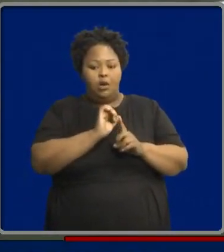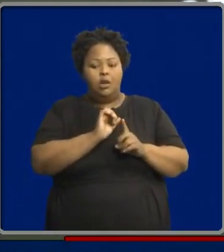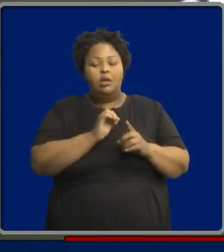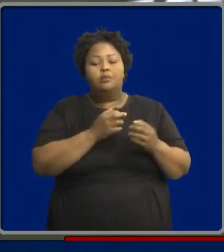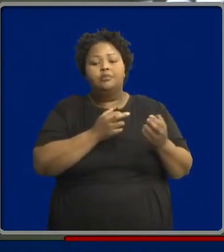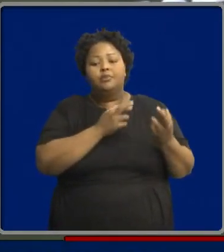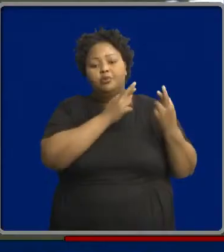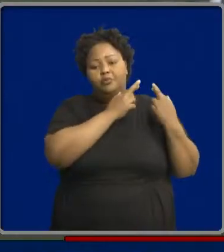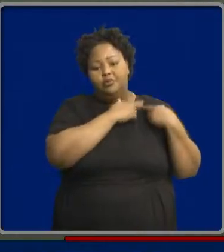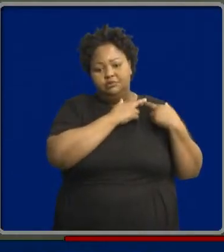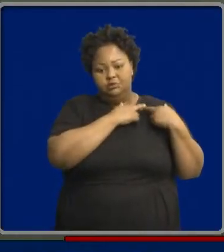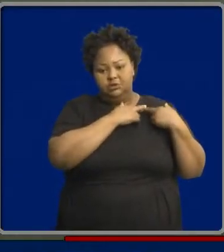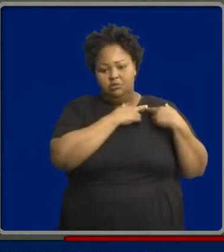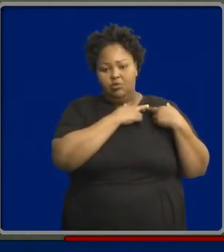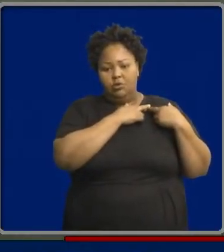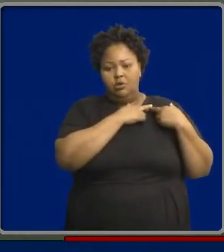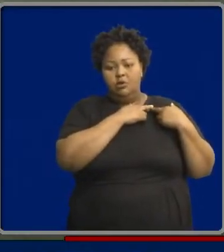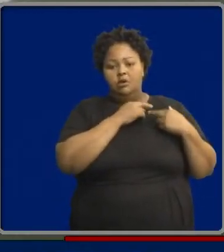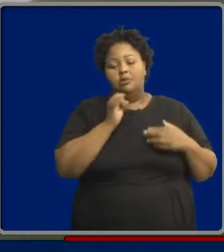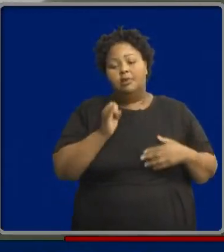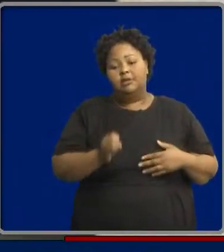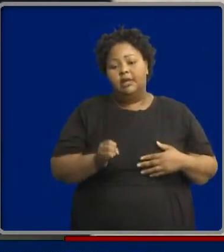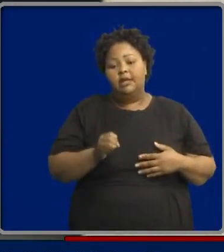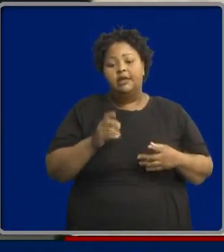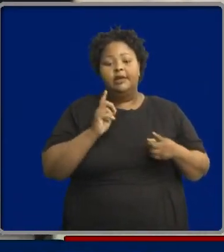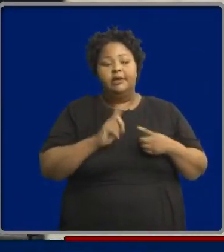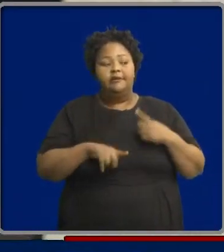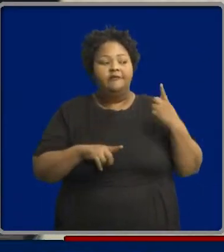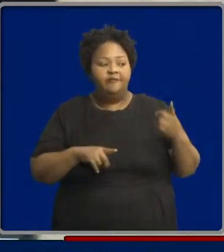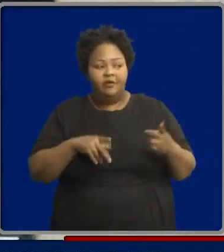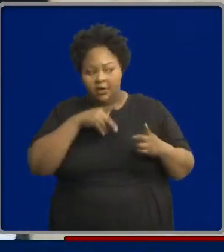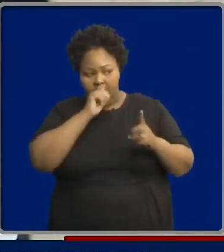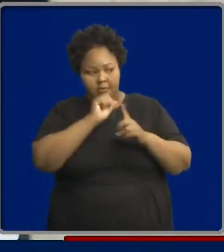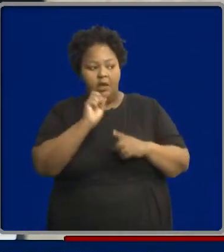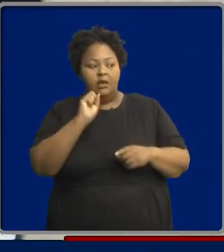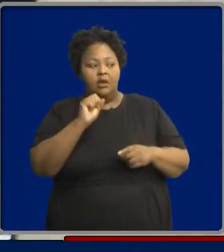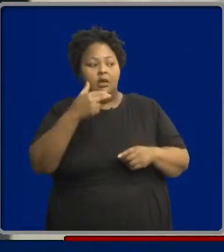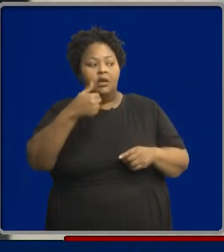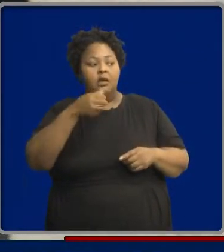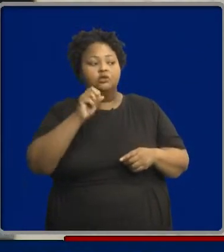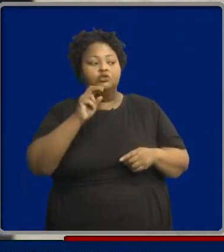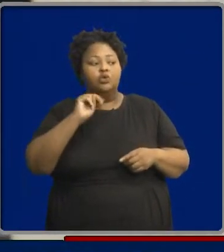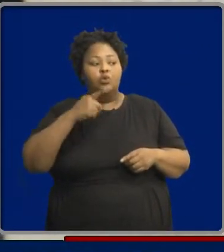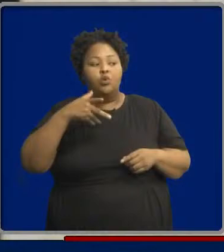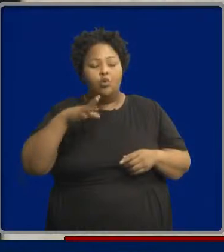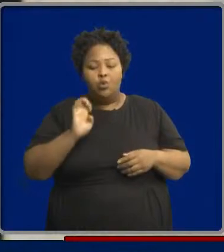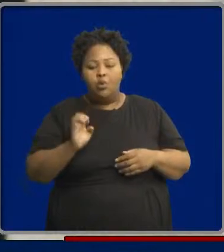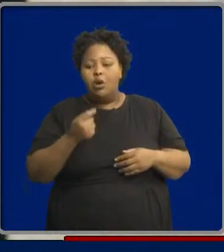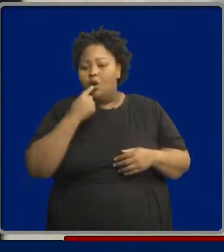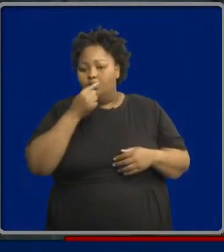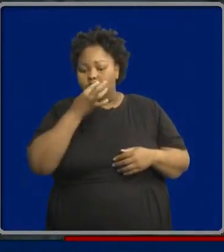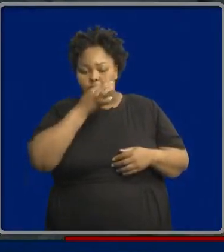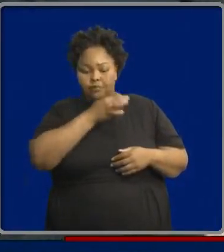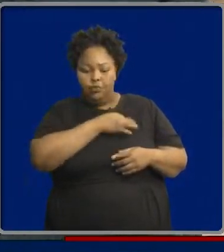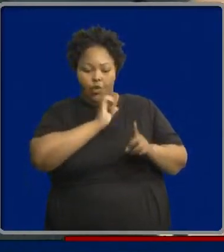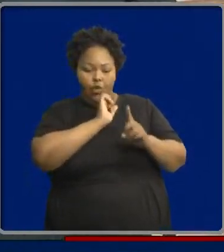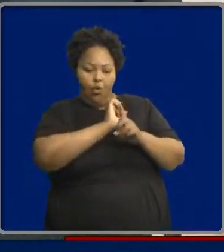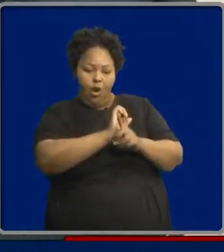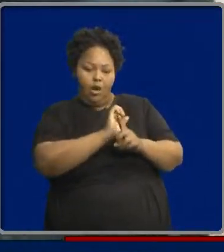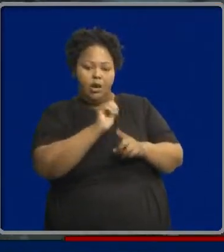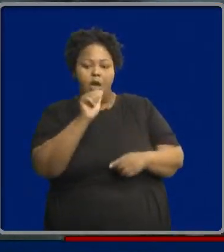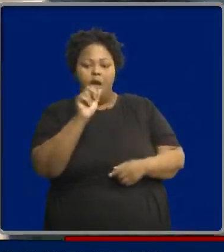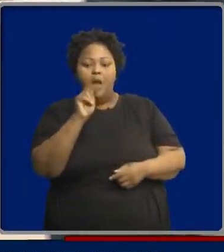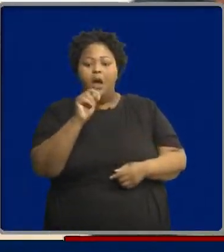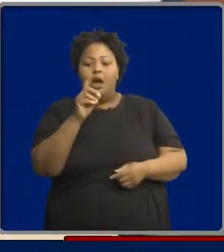have been implicated. The fourth accused, Zwakele Minenhle Shongo, says the offences were committed by her boyfriend Andile.